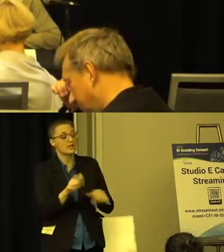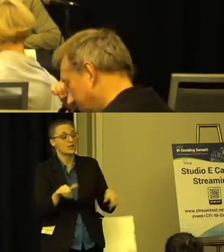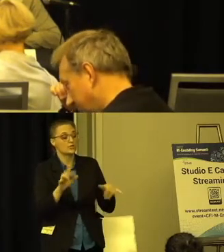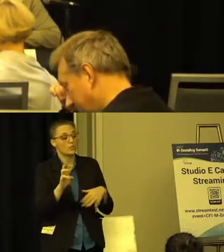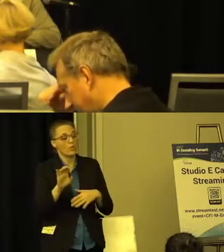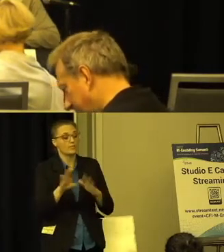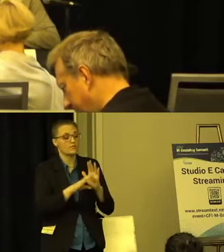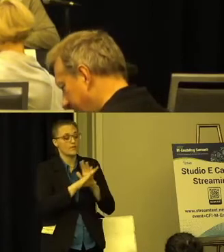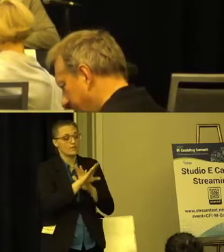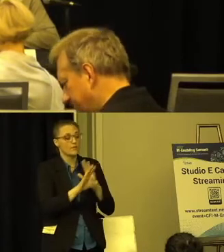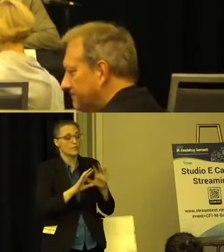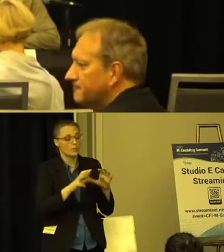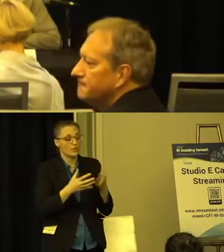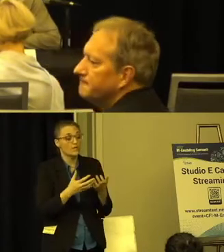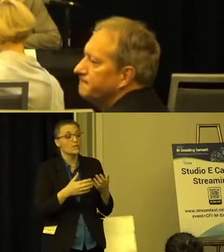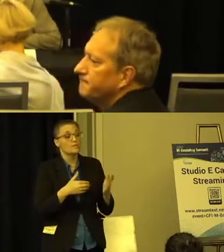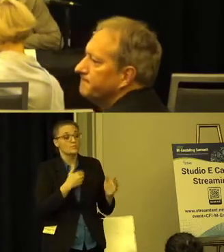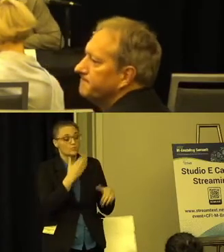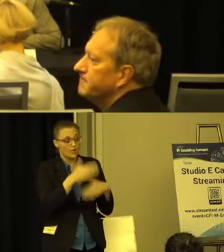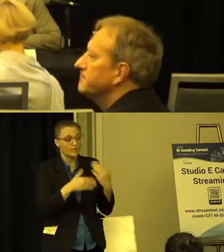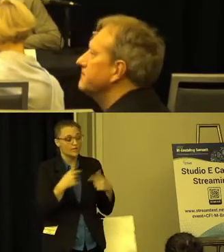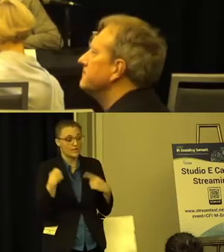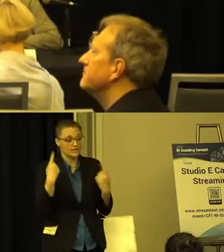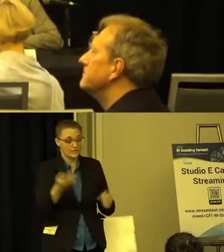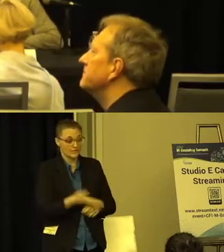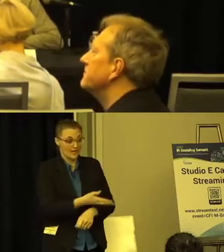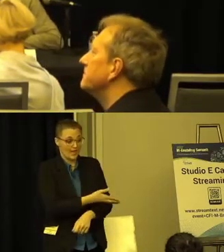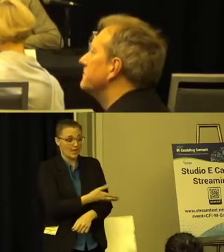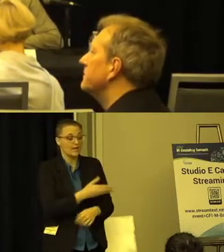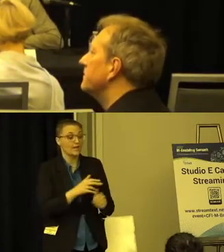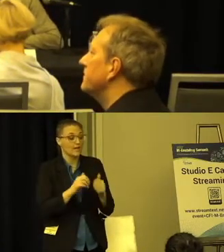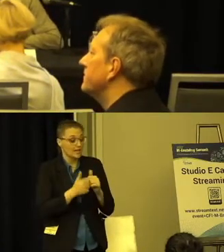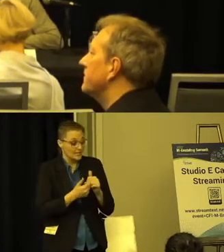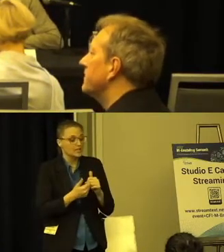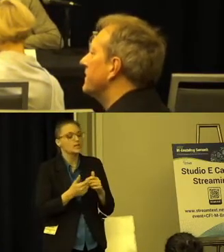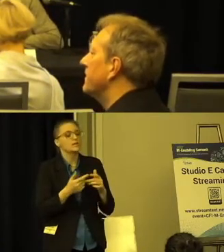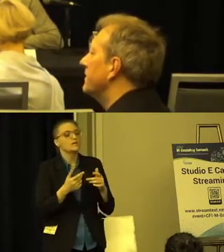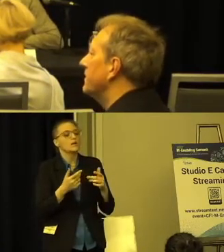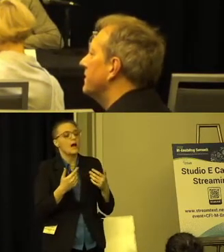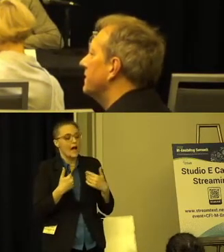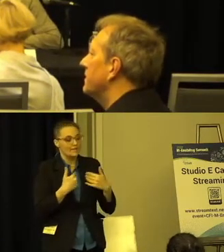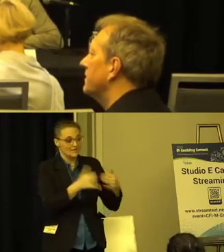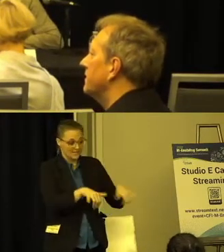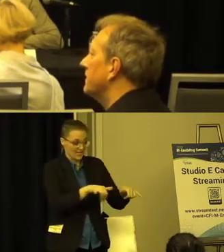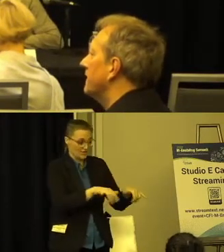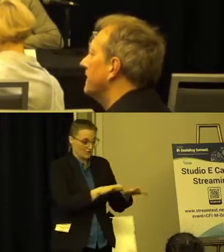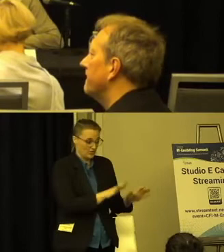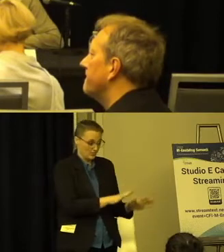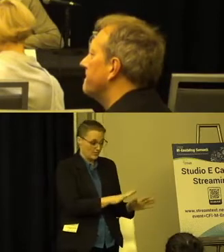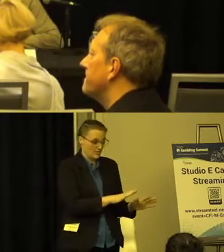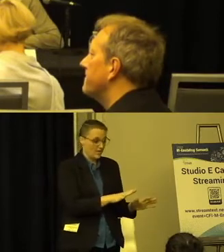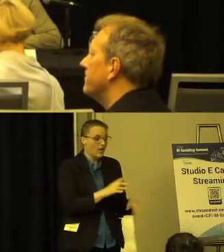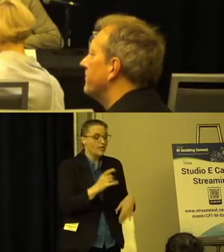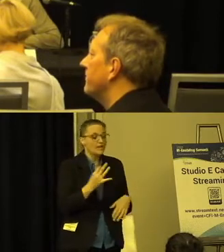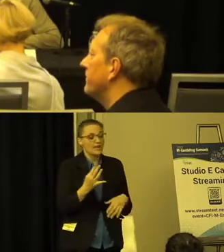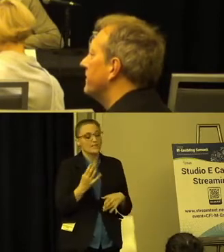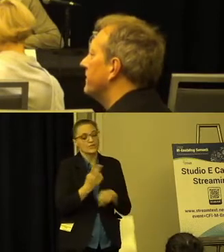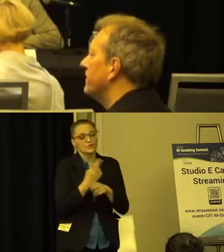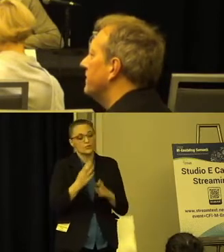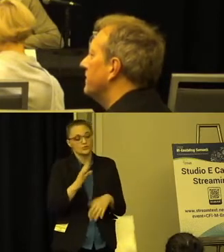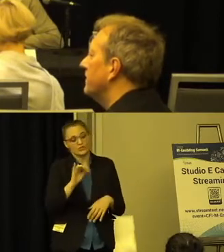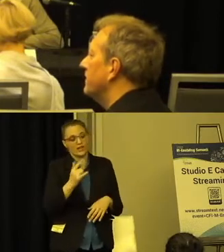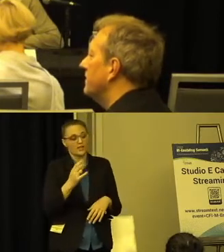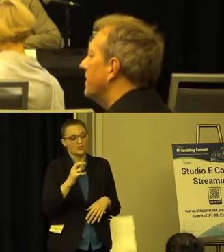the way that progress has been made is that there's a standard, and then if a user agent doesn't support